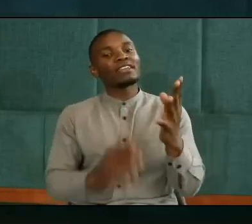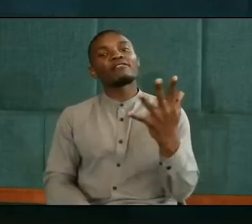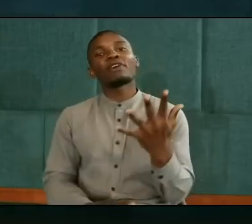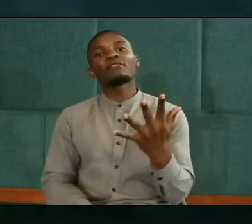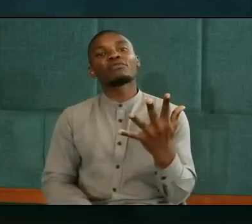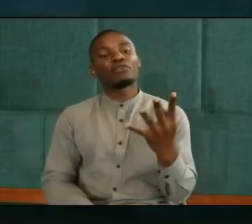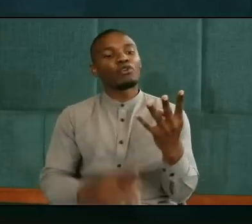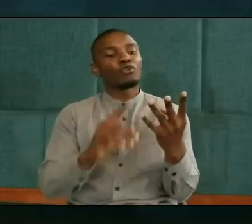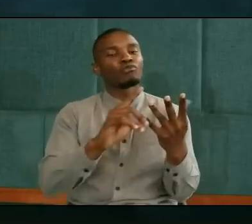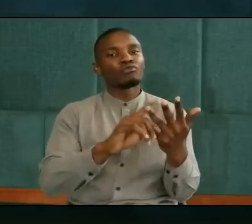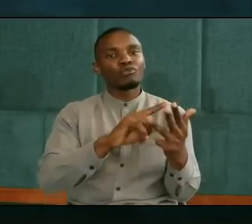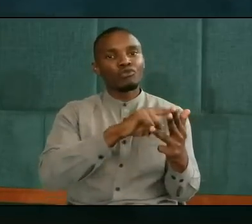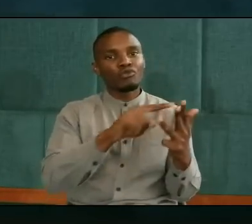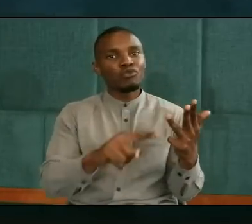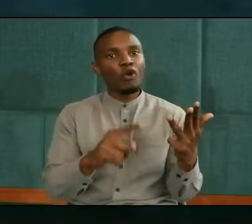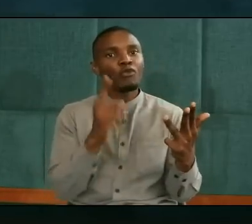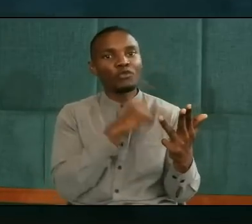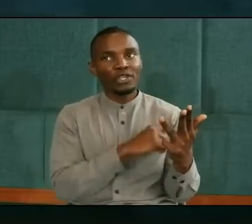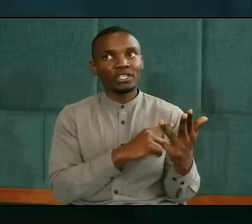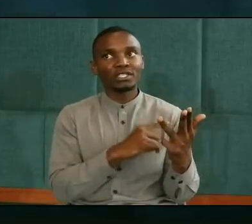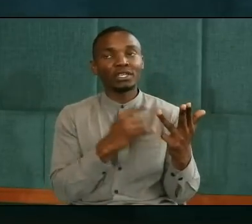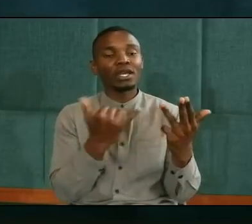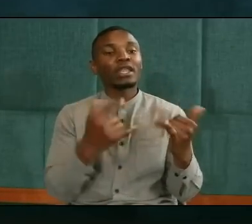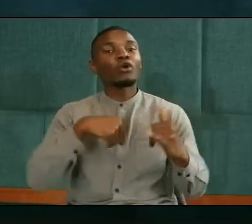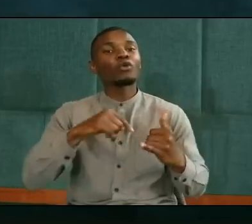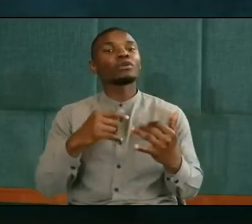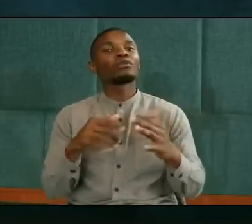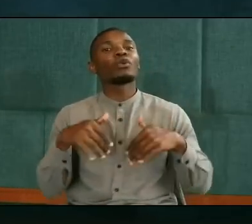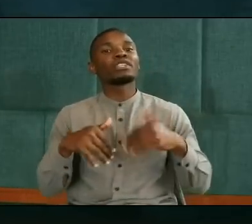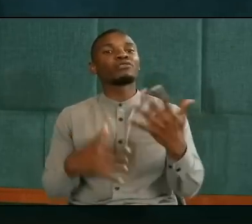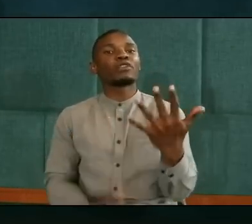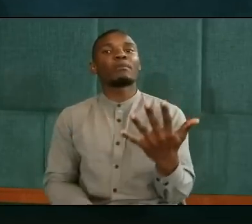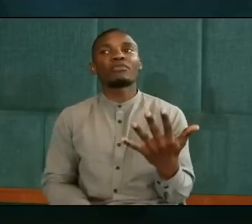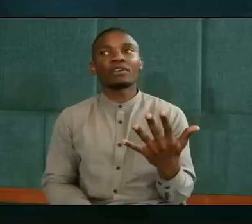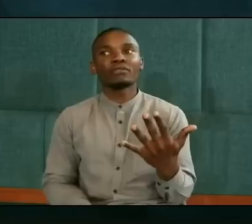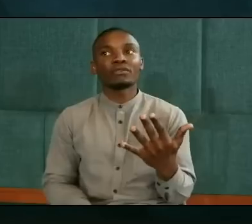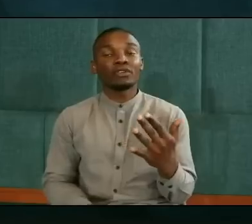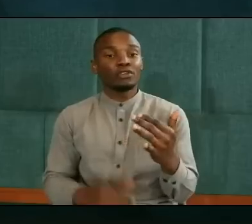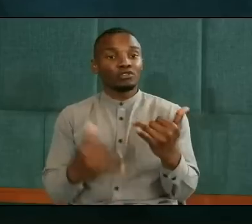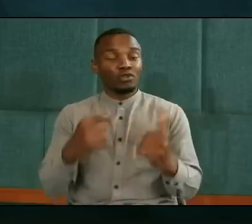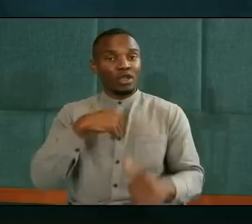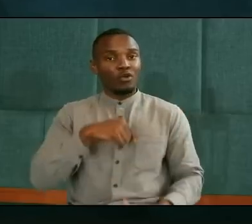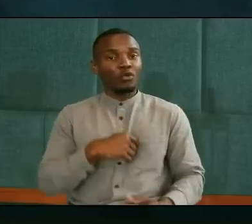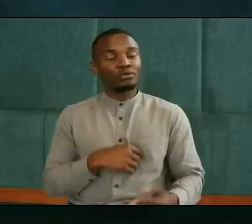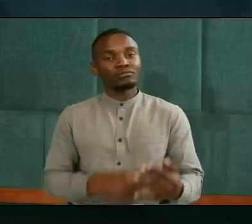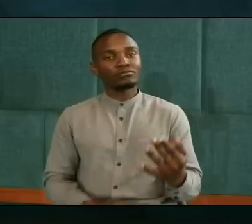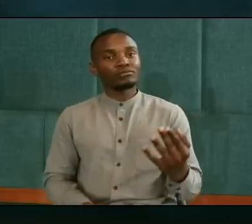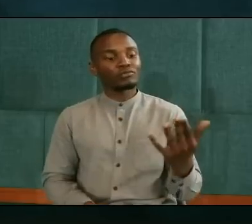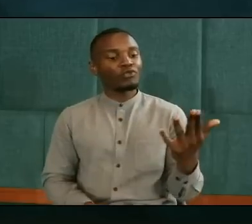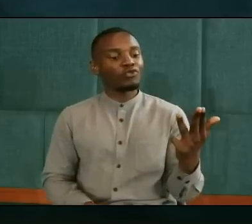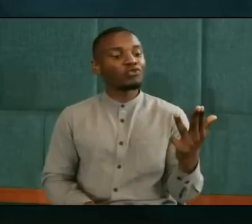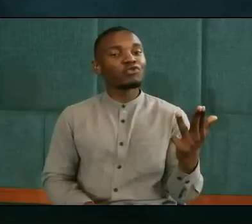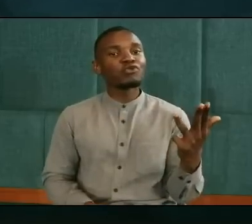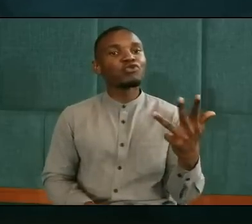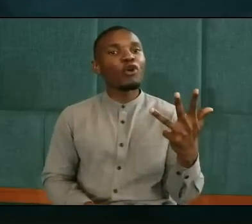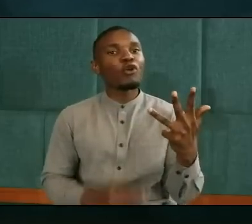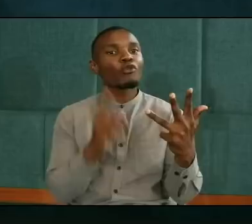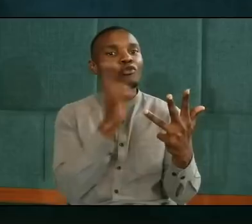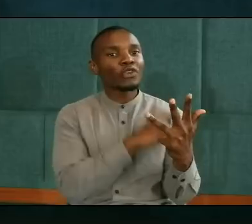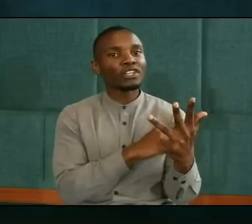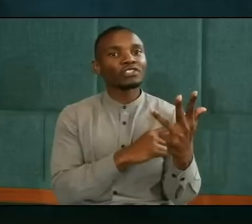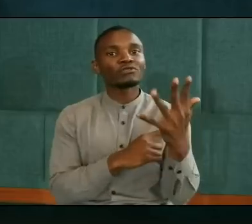is already gone. We are now waiting on sign number 5. So we are now in between those two signs. We are in the